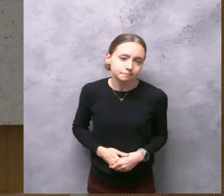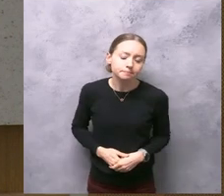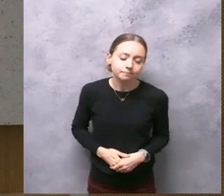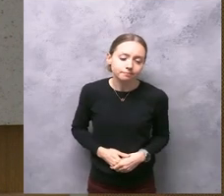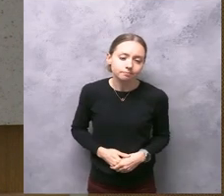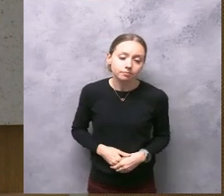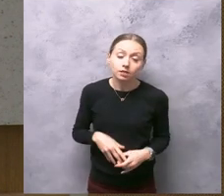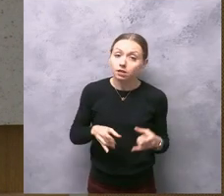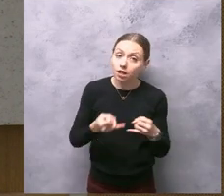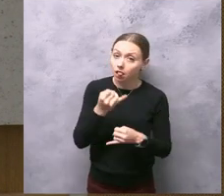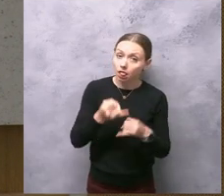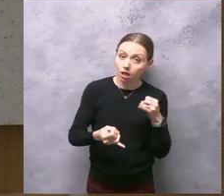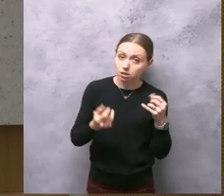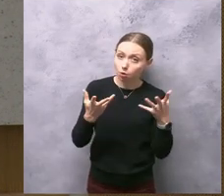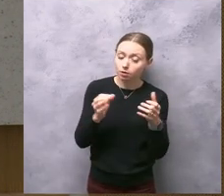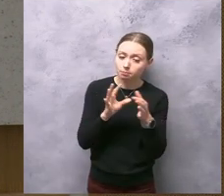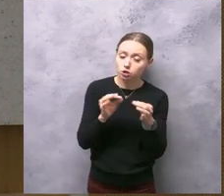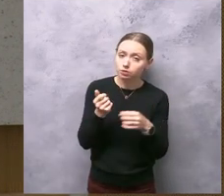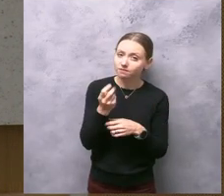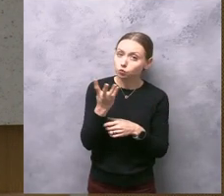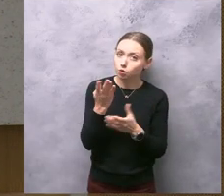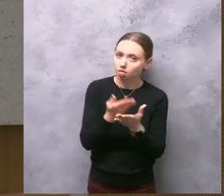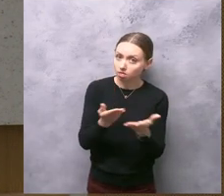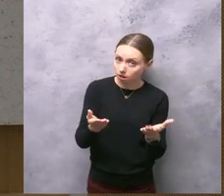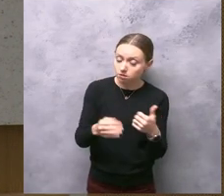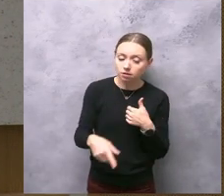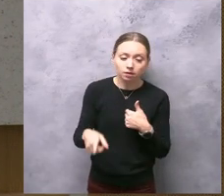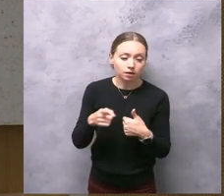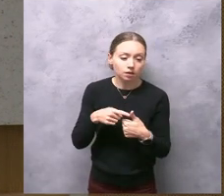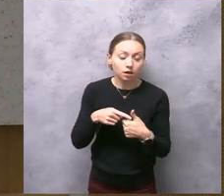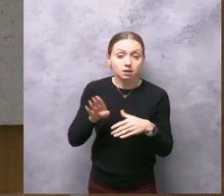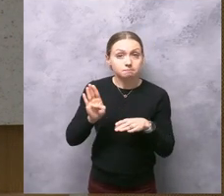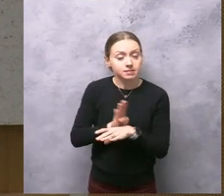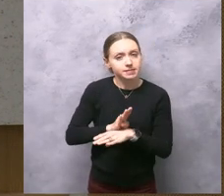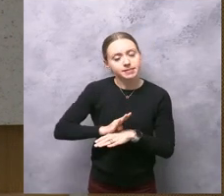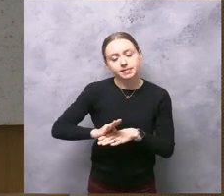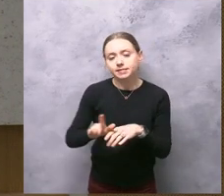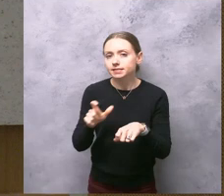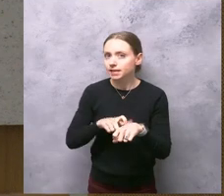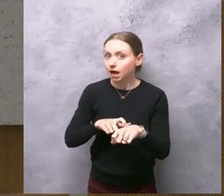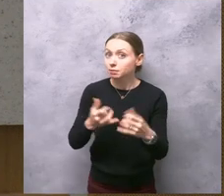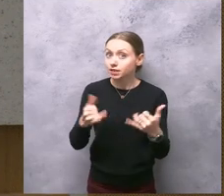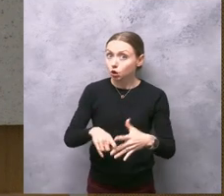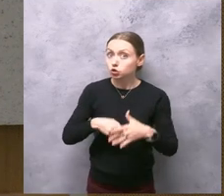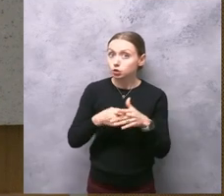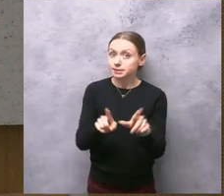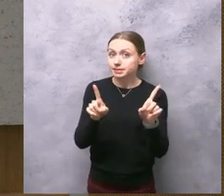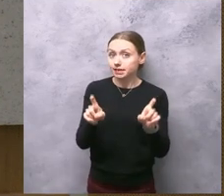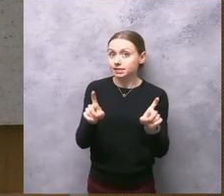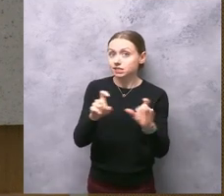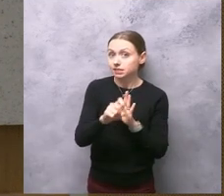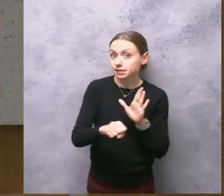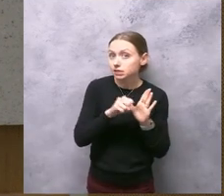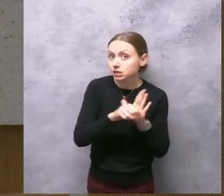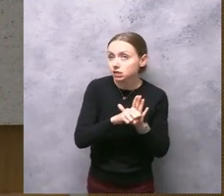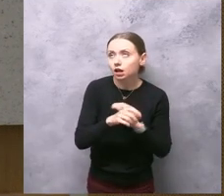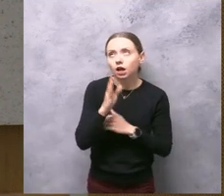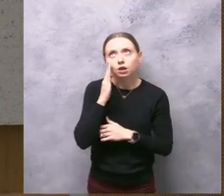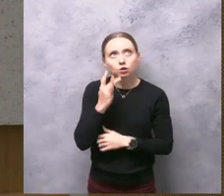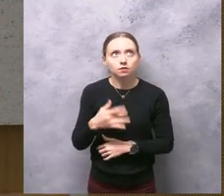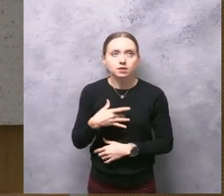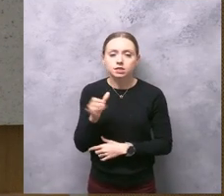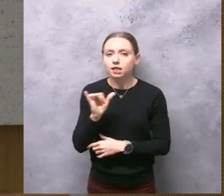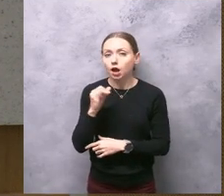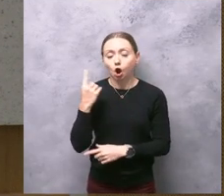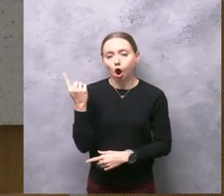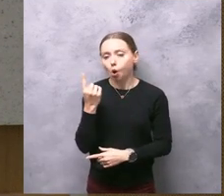Lastly, I just want to close with a couple of things. One, it is a very busy time of year, and we're entering testing season, which I know it feels like we're always in testing